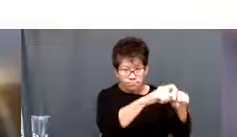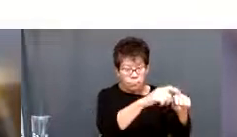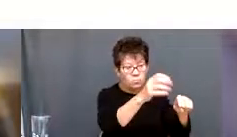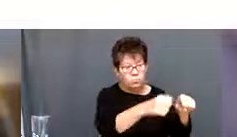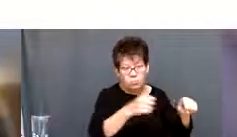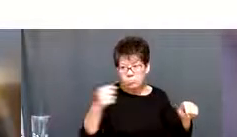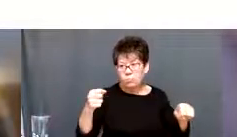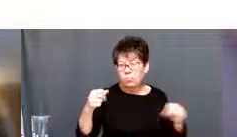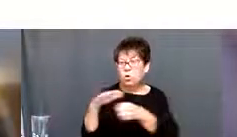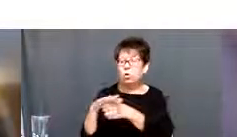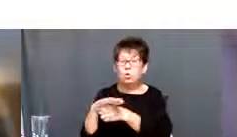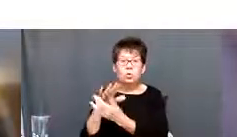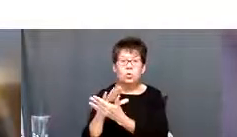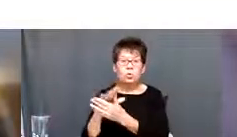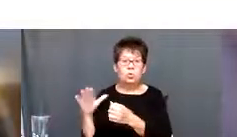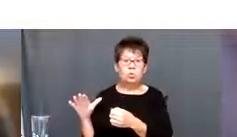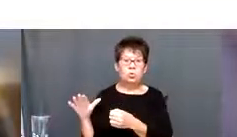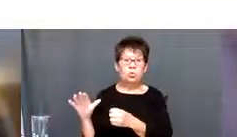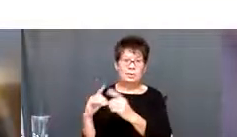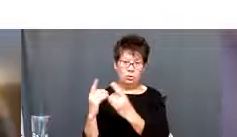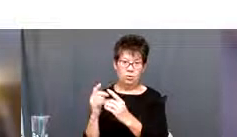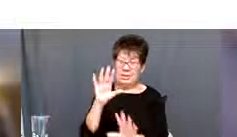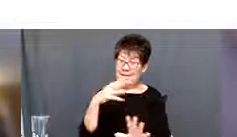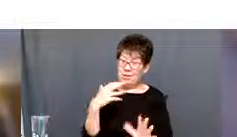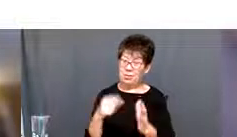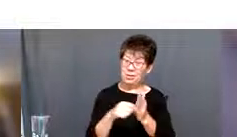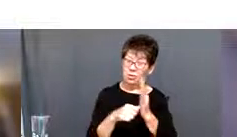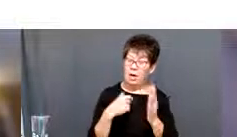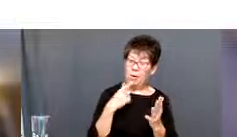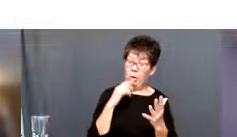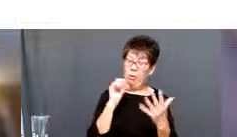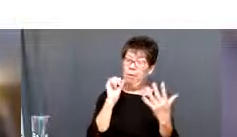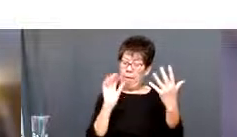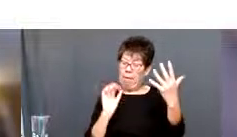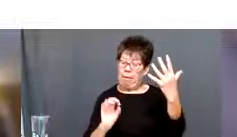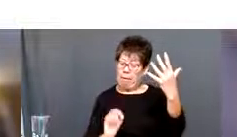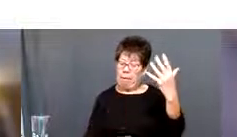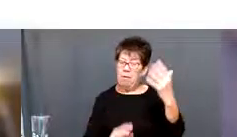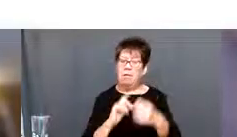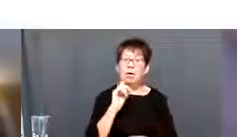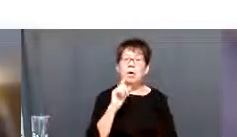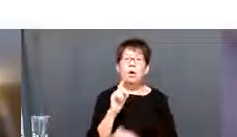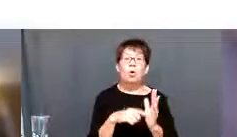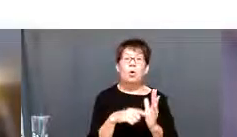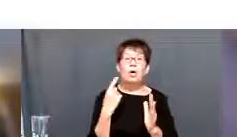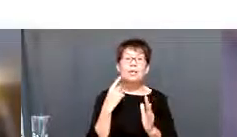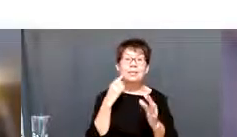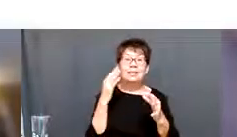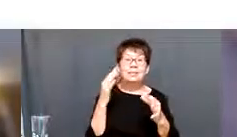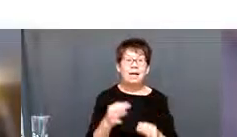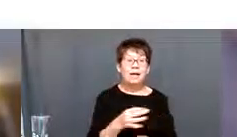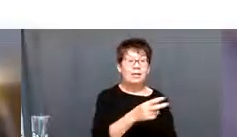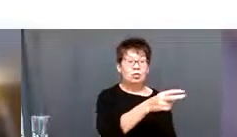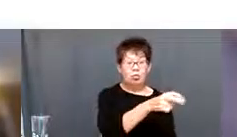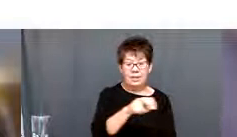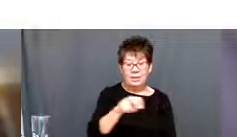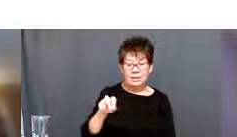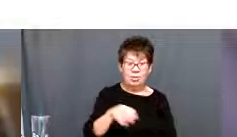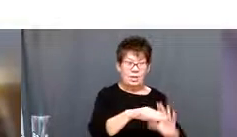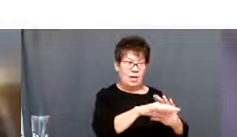school district. I do want to stress, and we'll say it a couple of other times here, once you make a decision to transition out